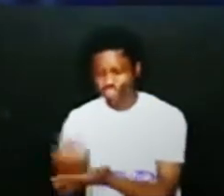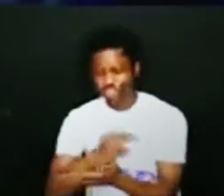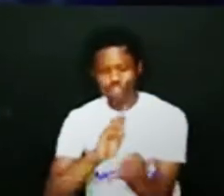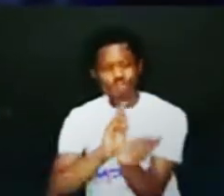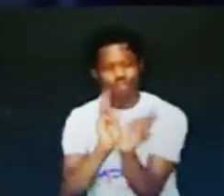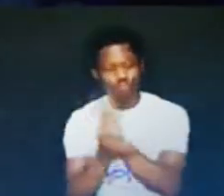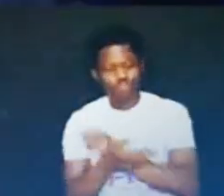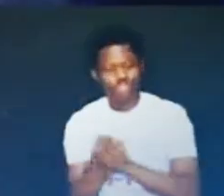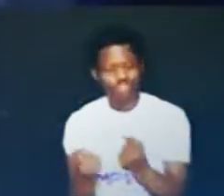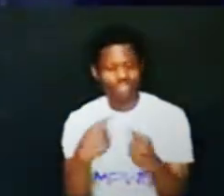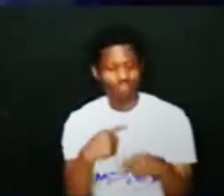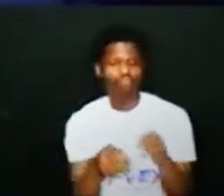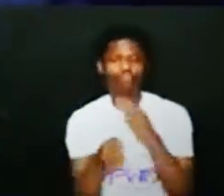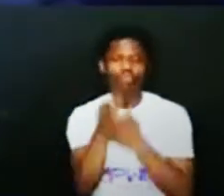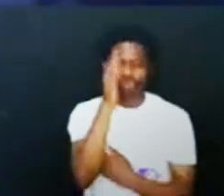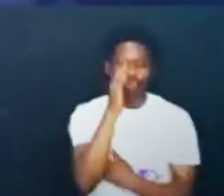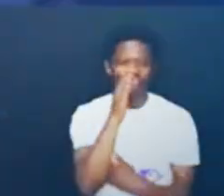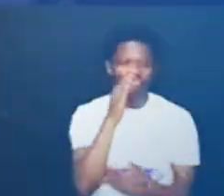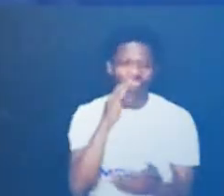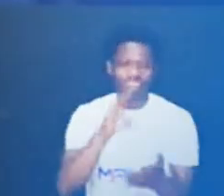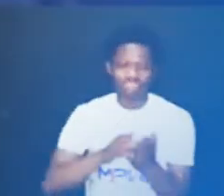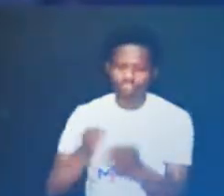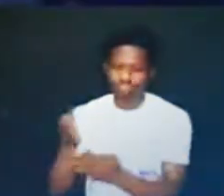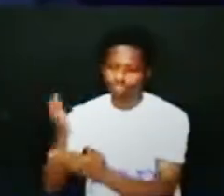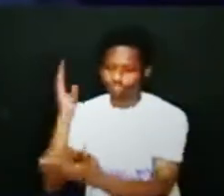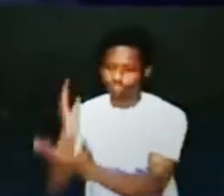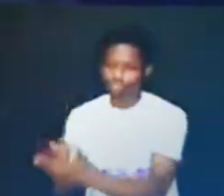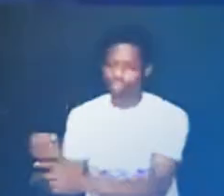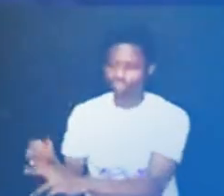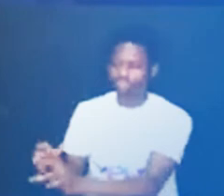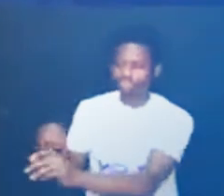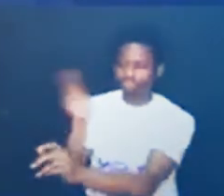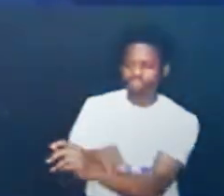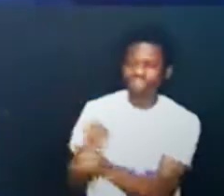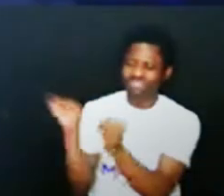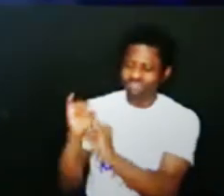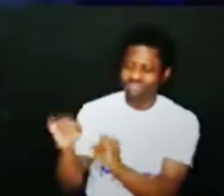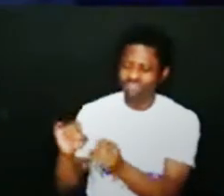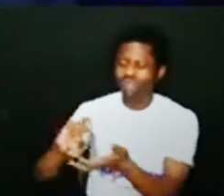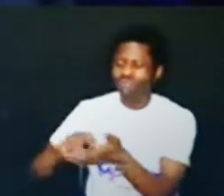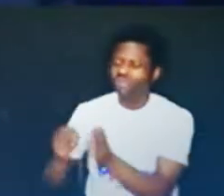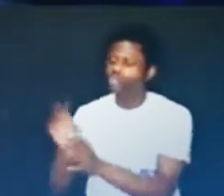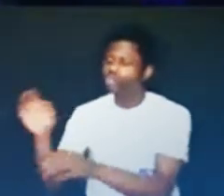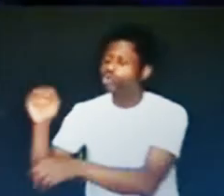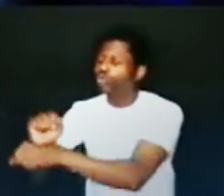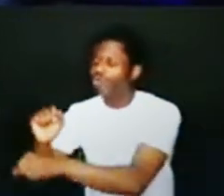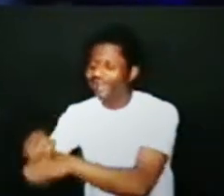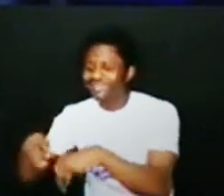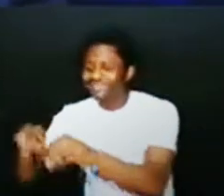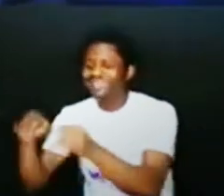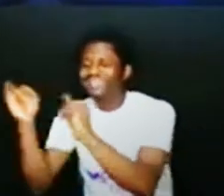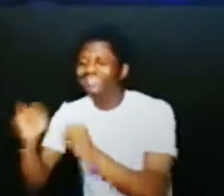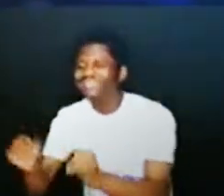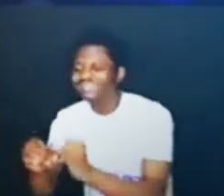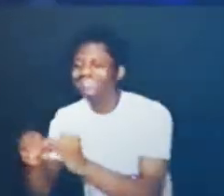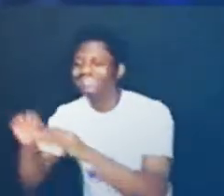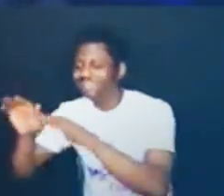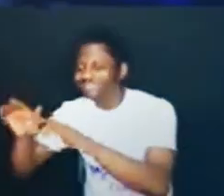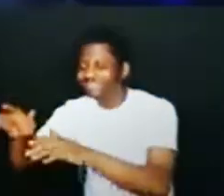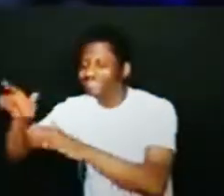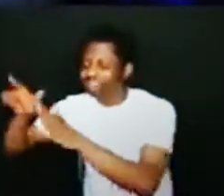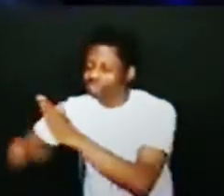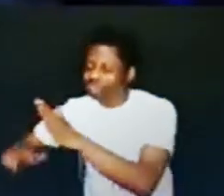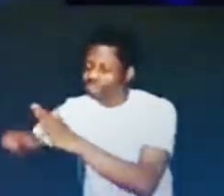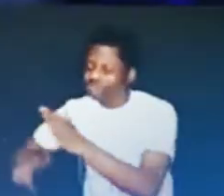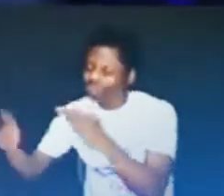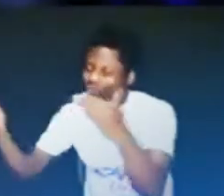self. The brand nipa ejabo som som no na ono nso the juma oye no essay is an say oba ewurade nchen